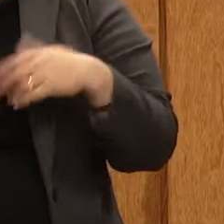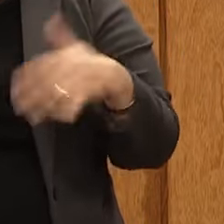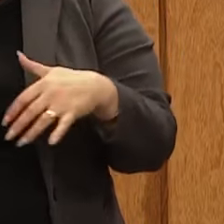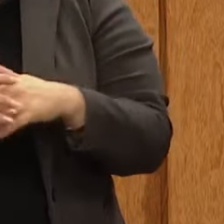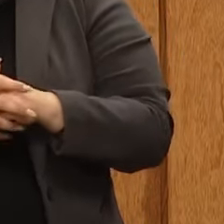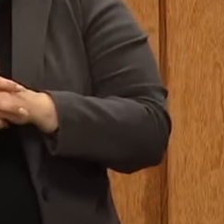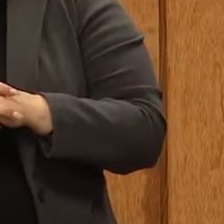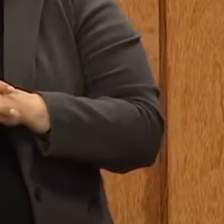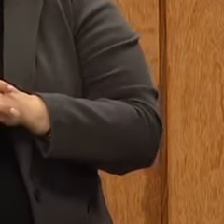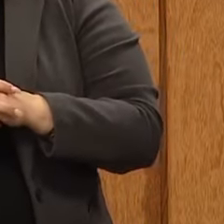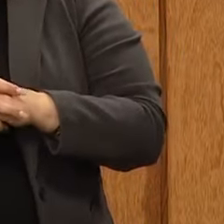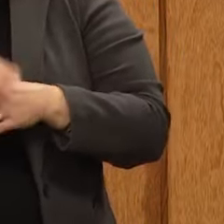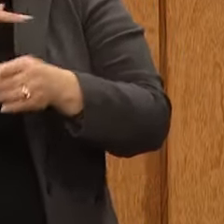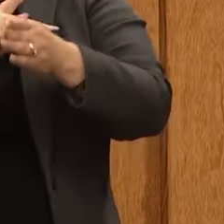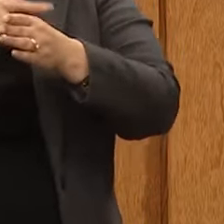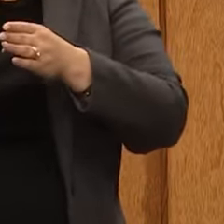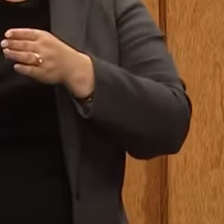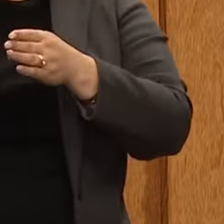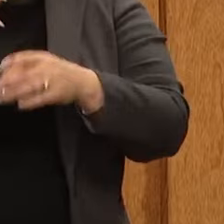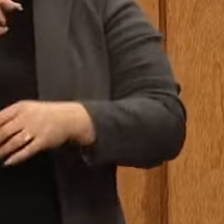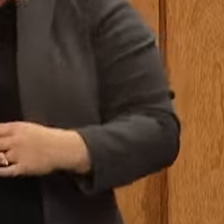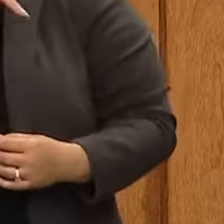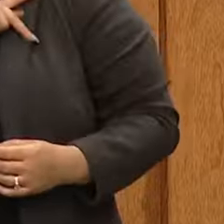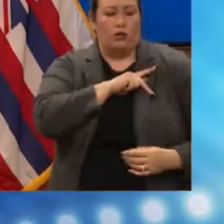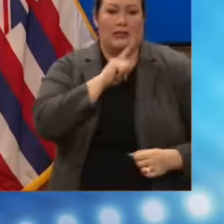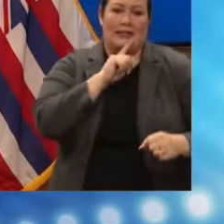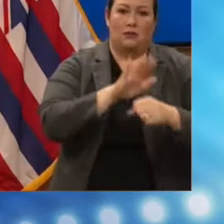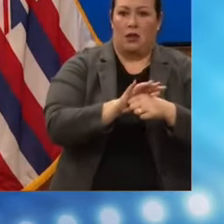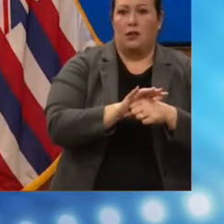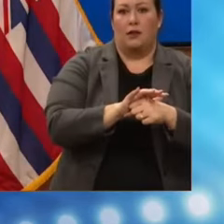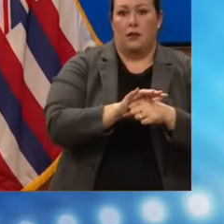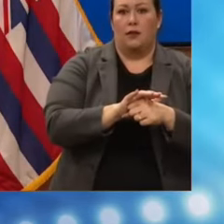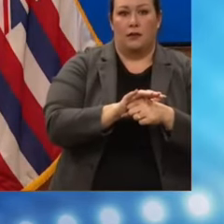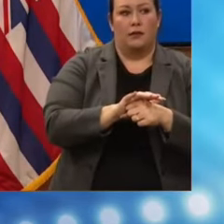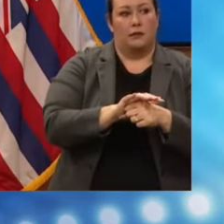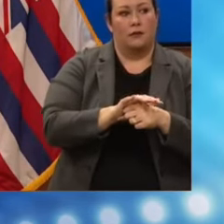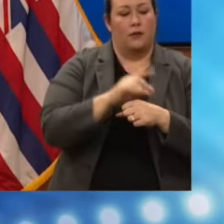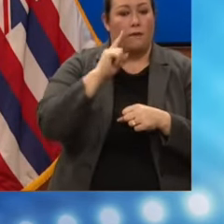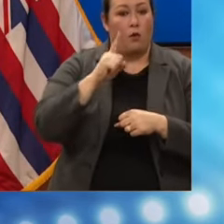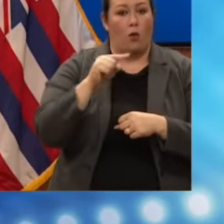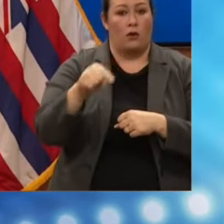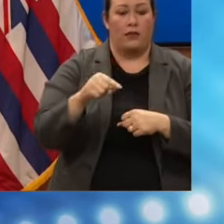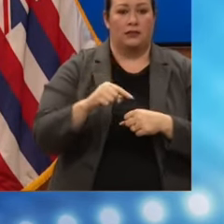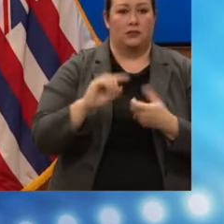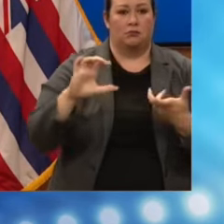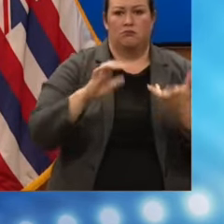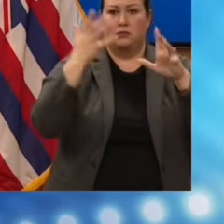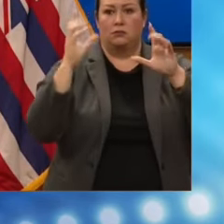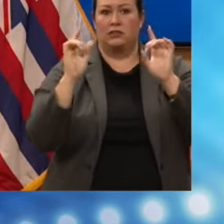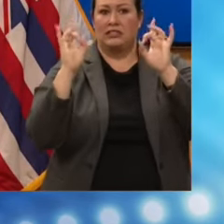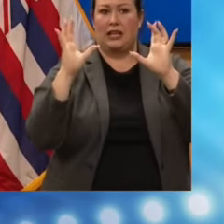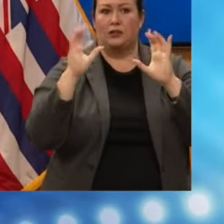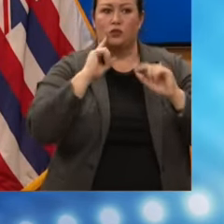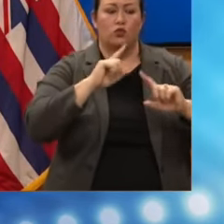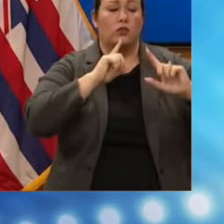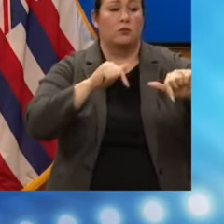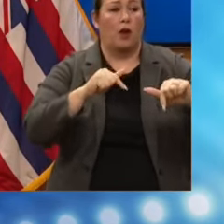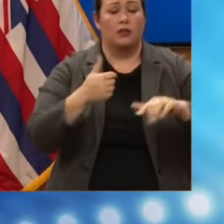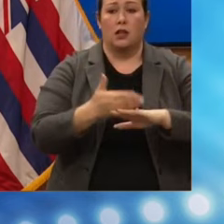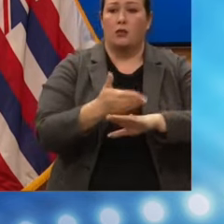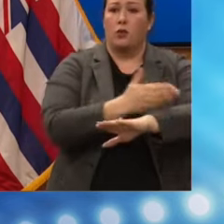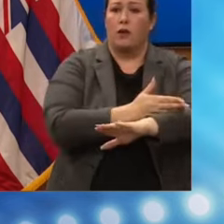who are professionally and personally dedicated to disaster response and, of course, recovery.